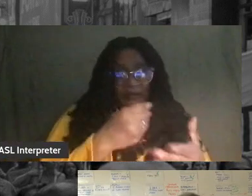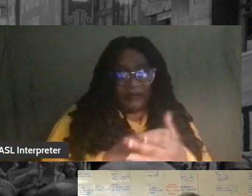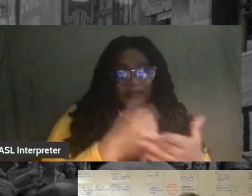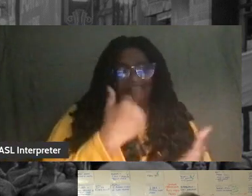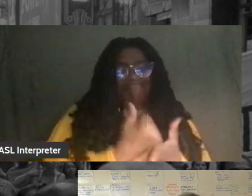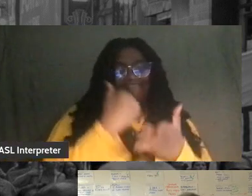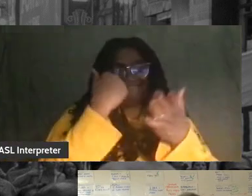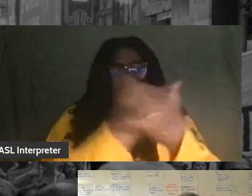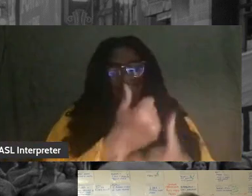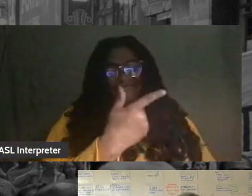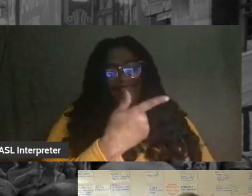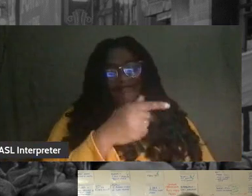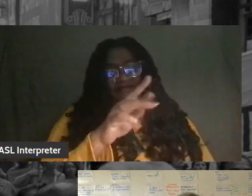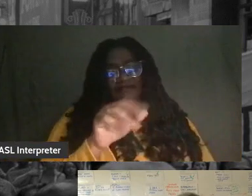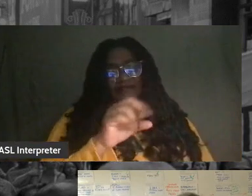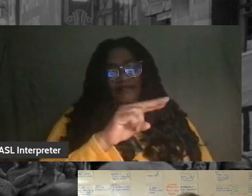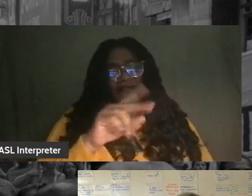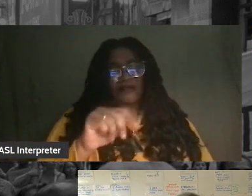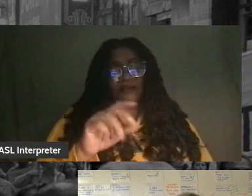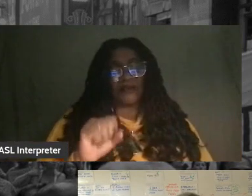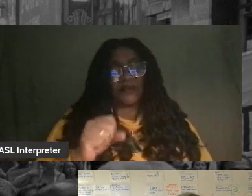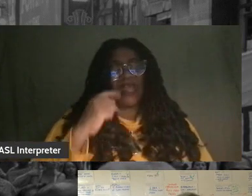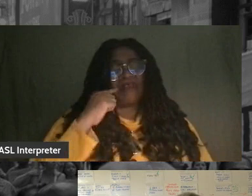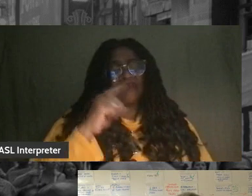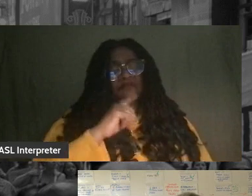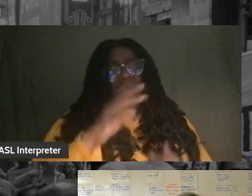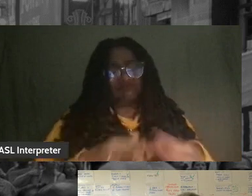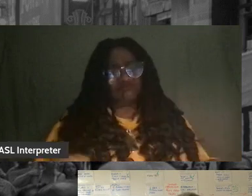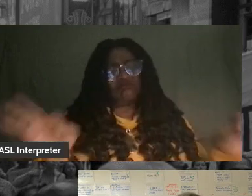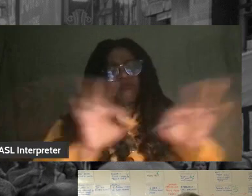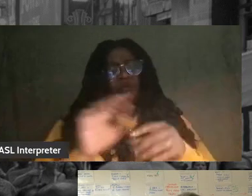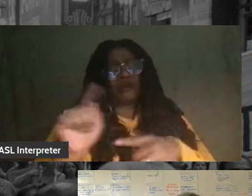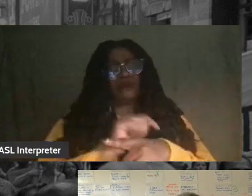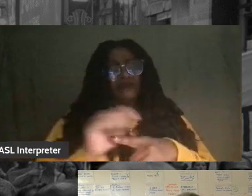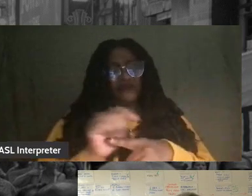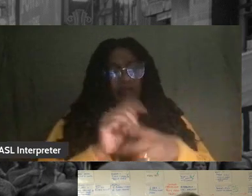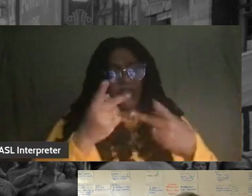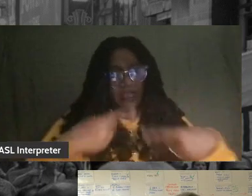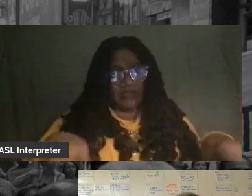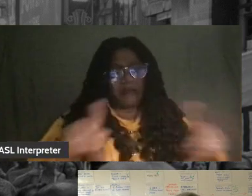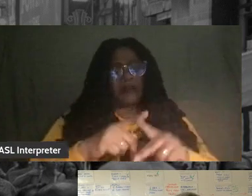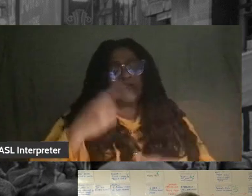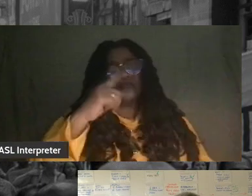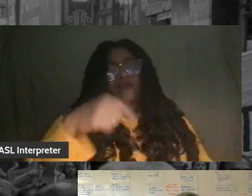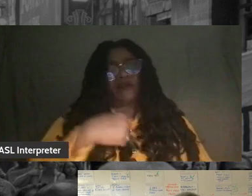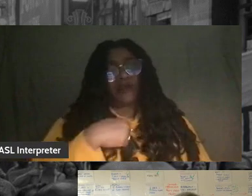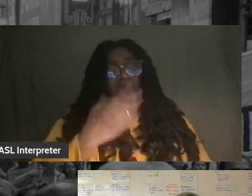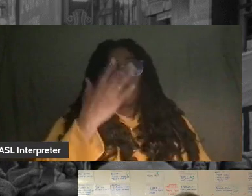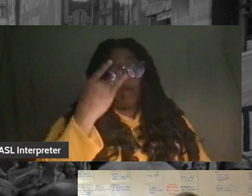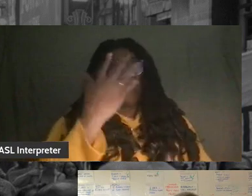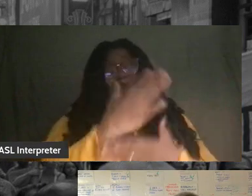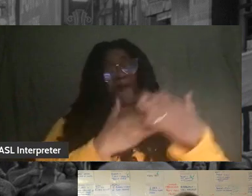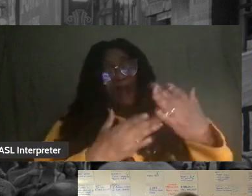And I think it was a really important training ground for me, in part because the school,